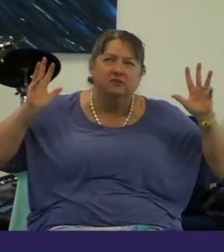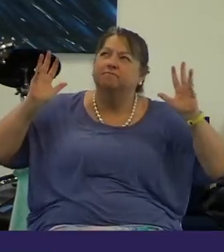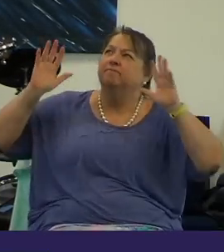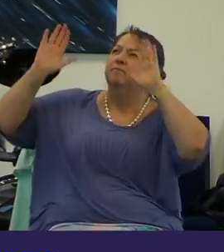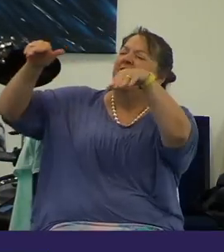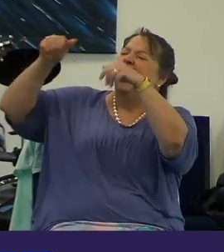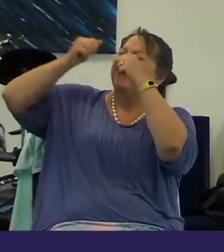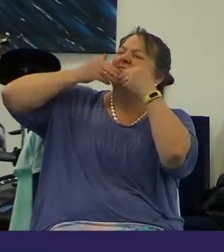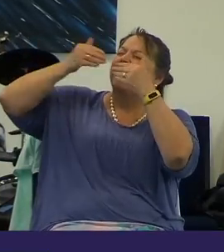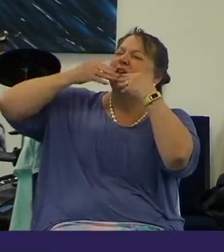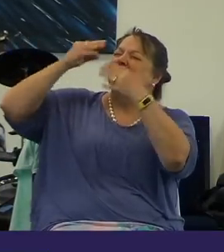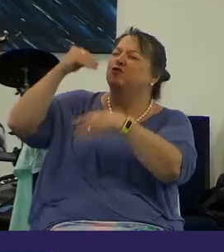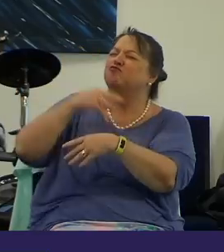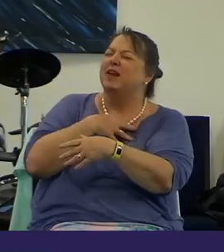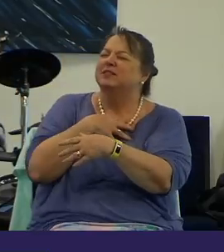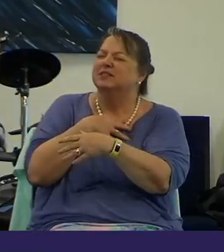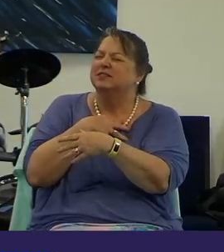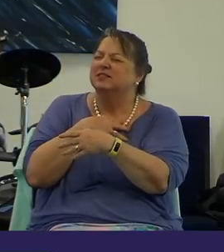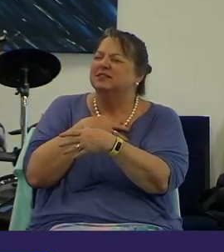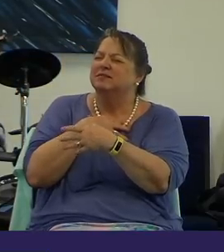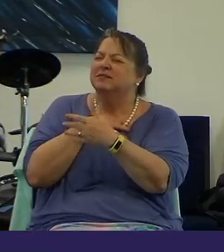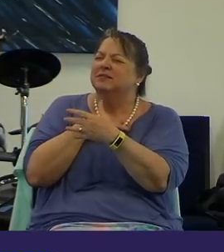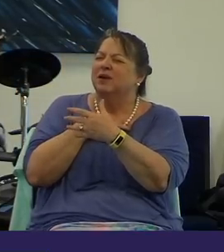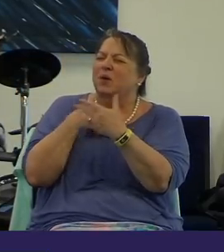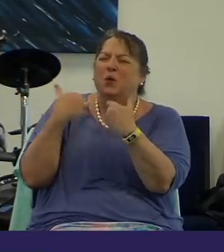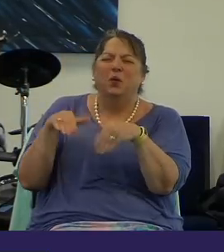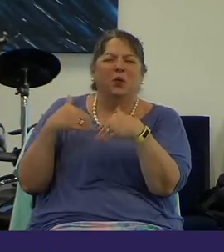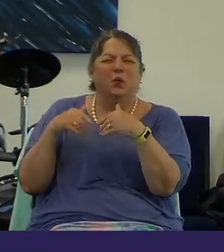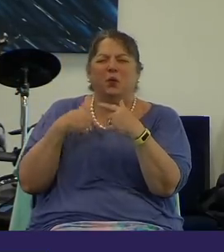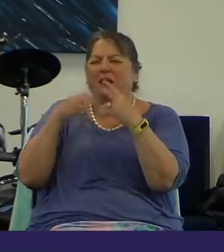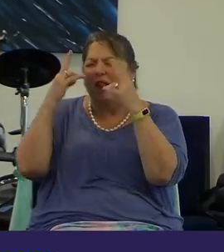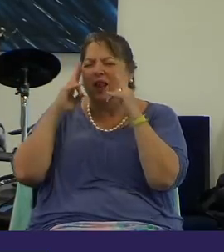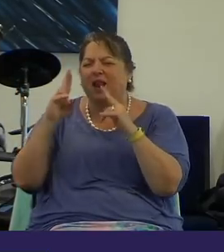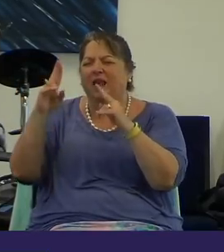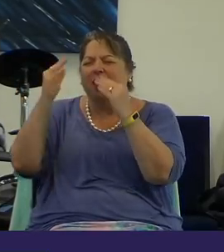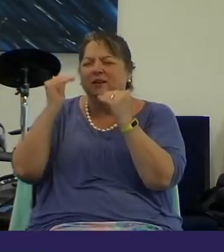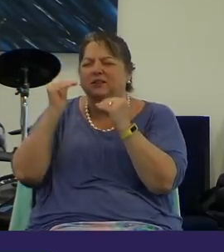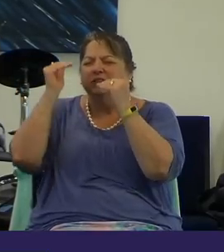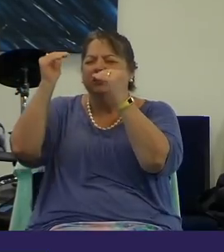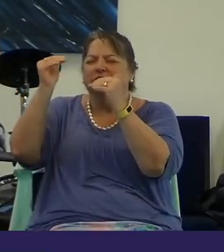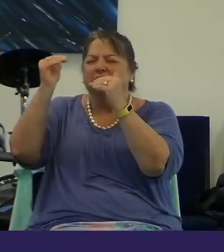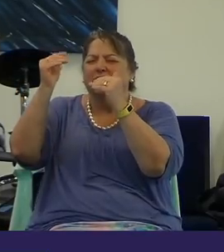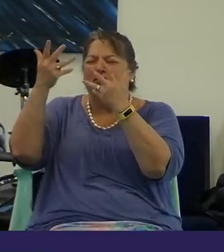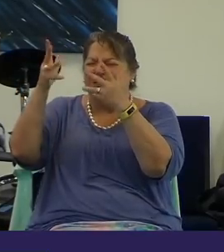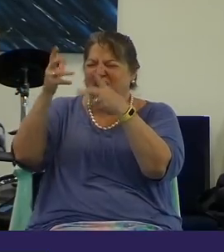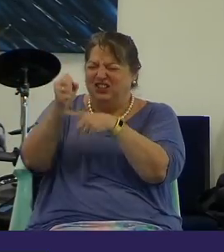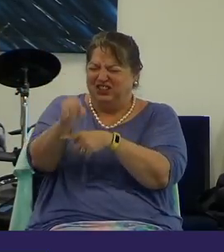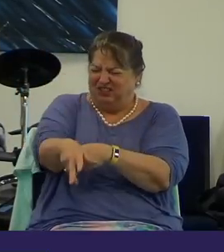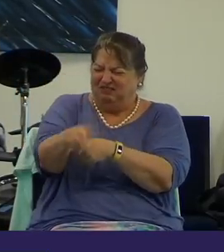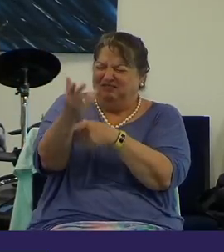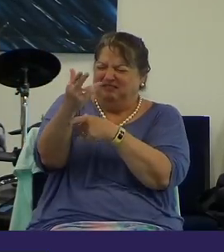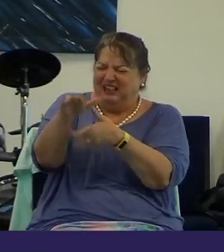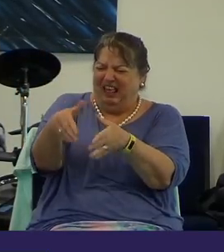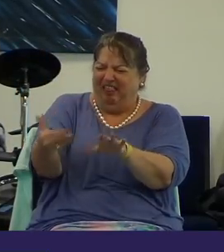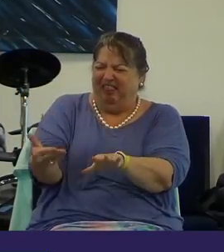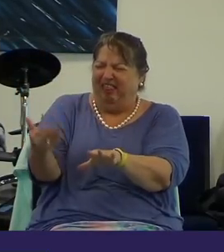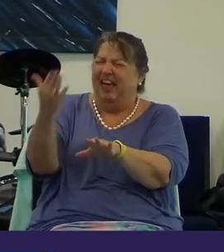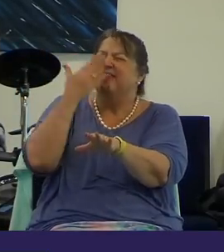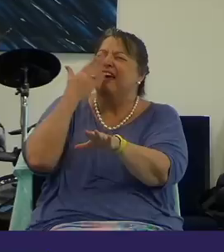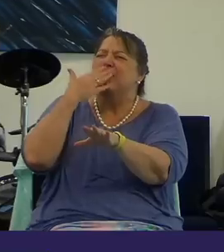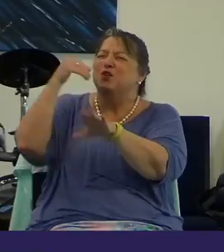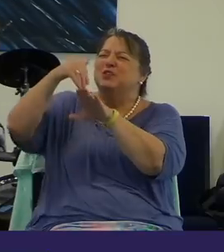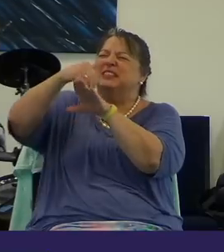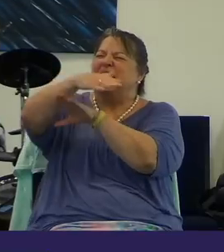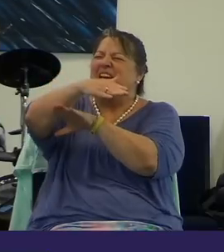We bless You. We praise You. We exhort You. We lift You up because You conquered death. We thank You for sending one.